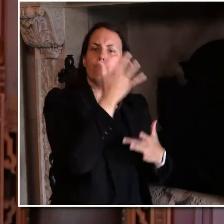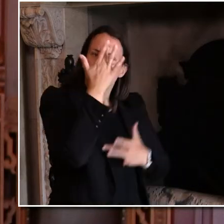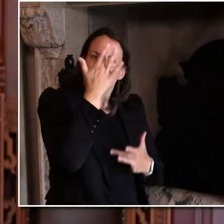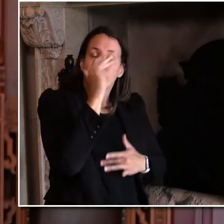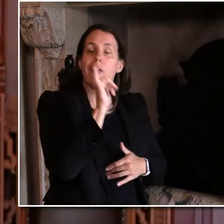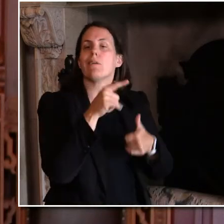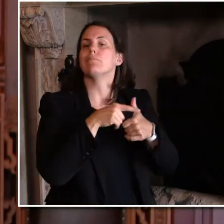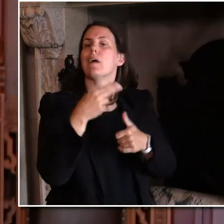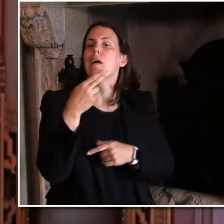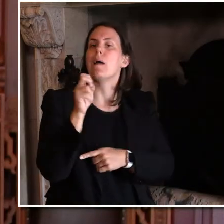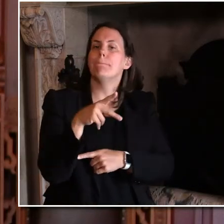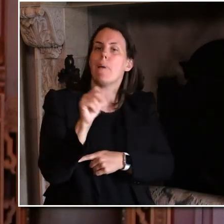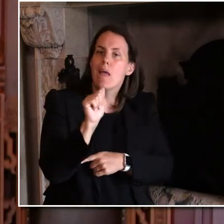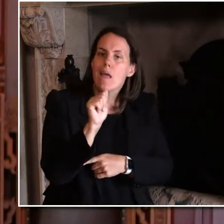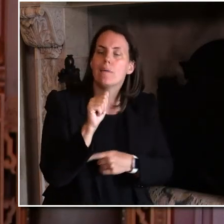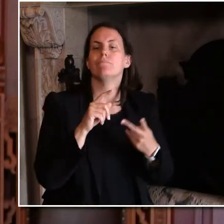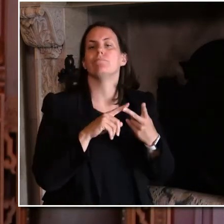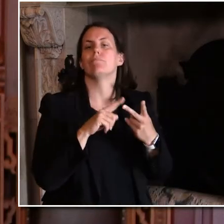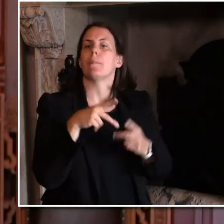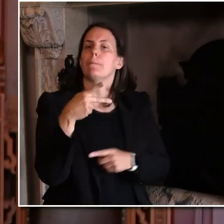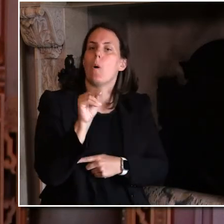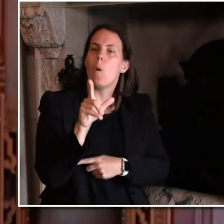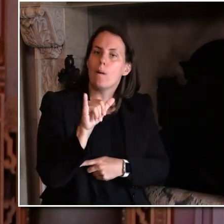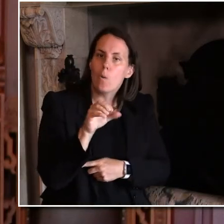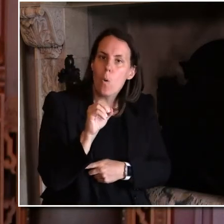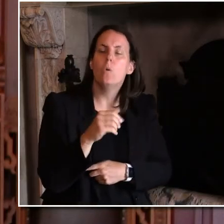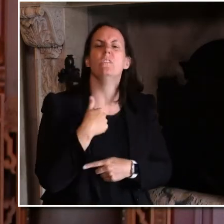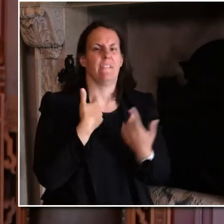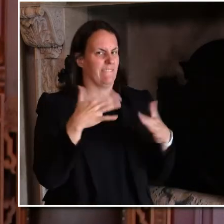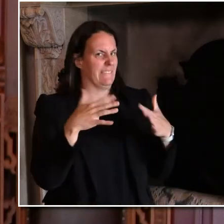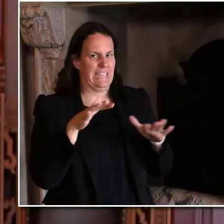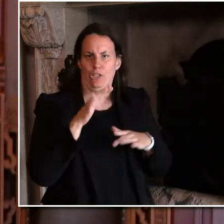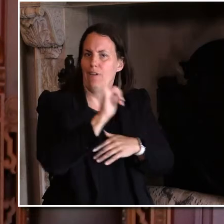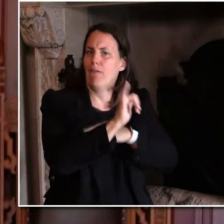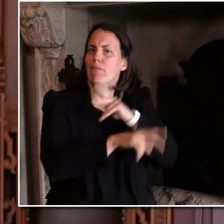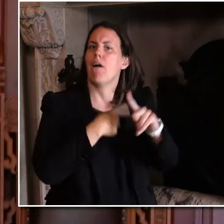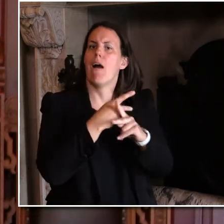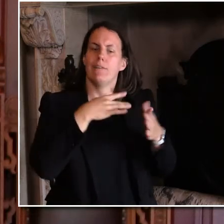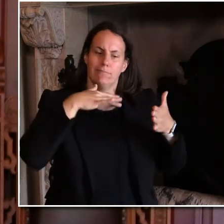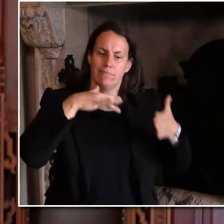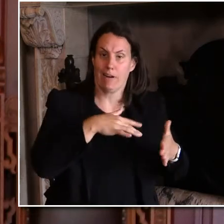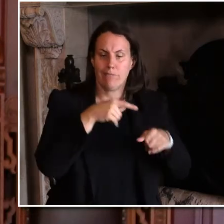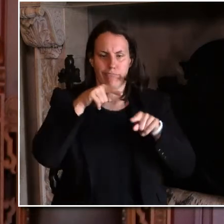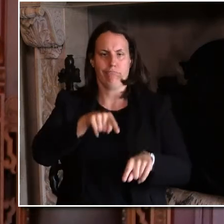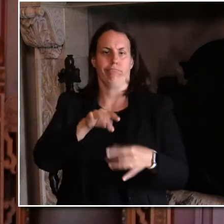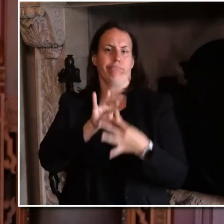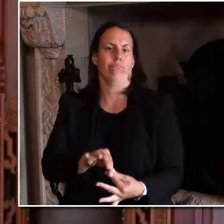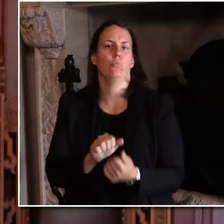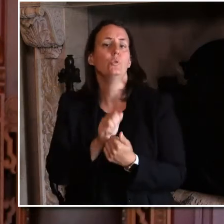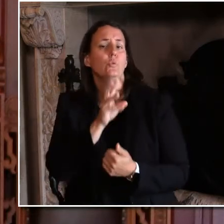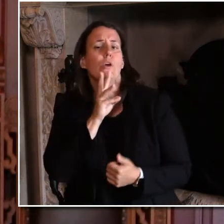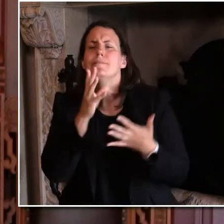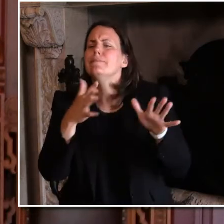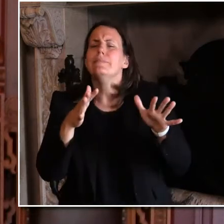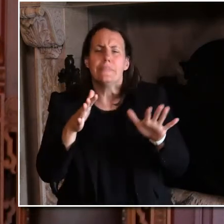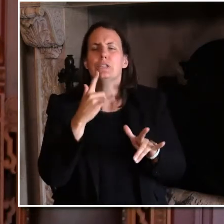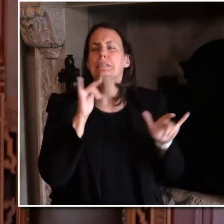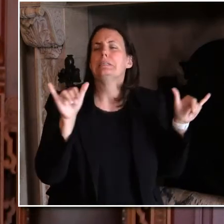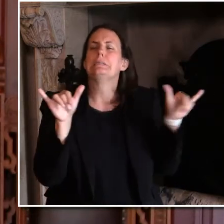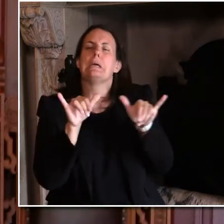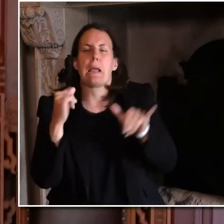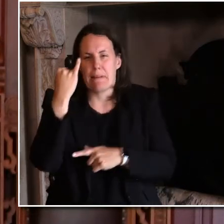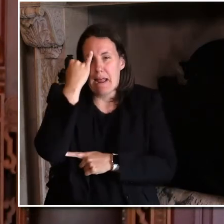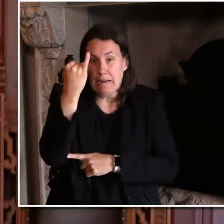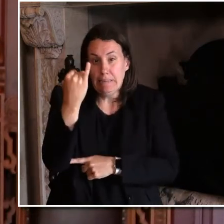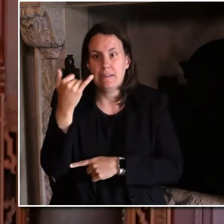the COVID-19 outbreak in several European countries to see if they could detect outbreaks early. And so